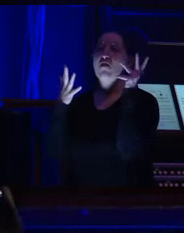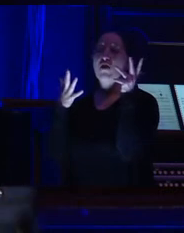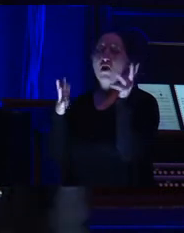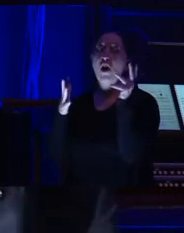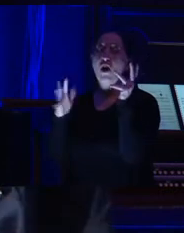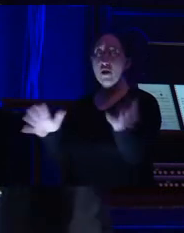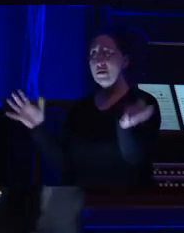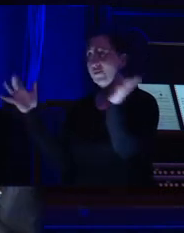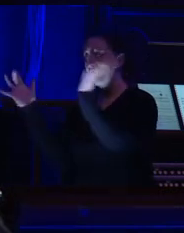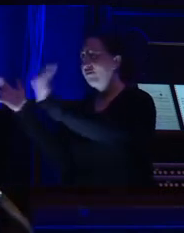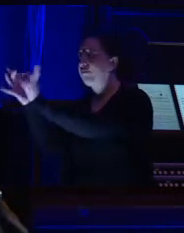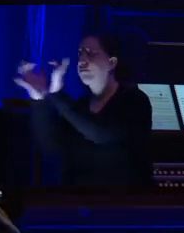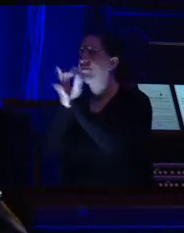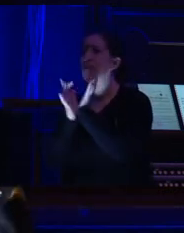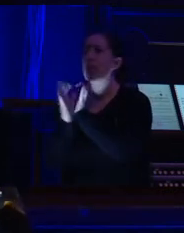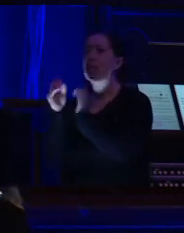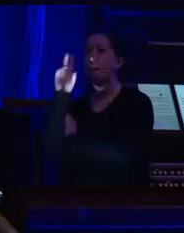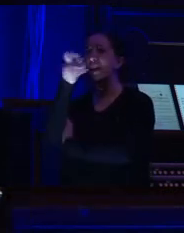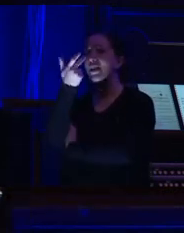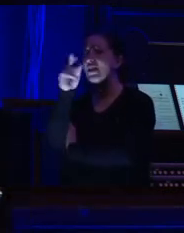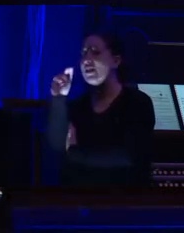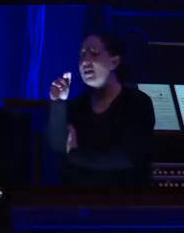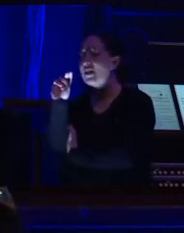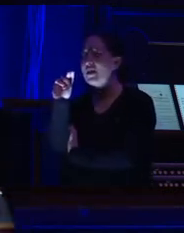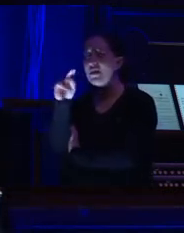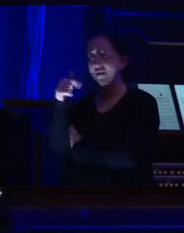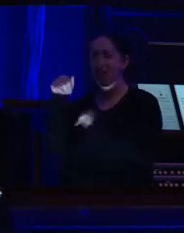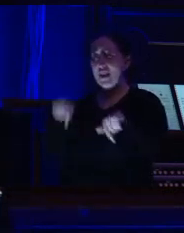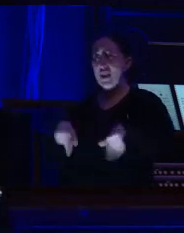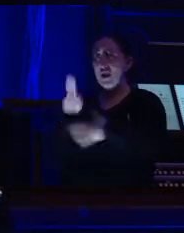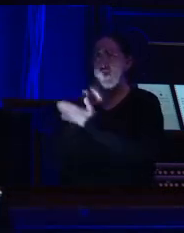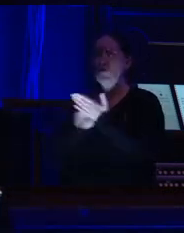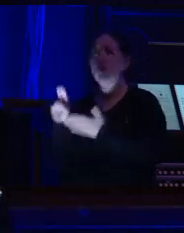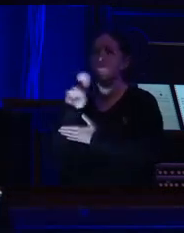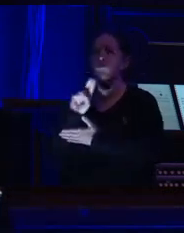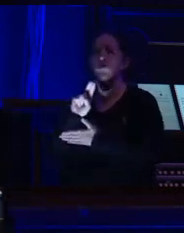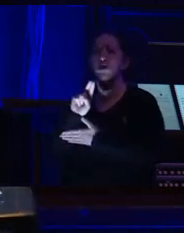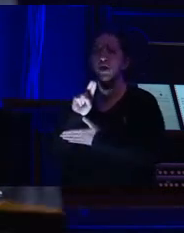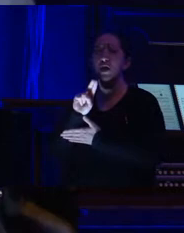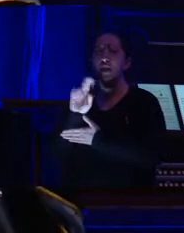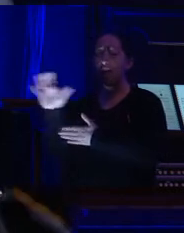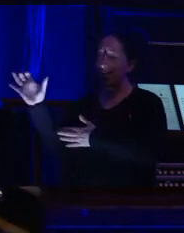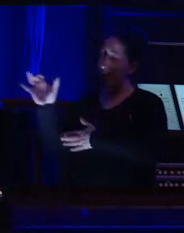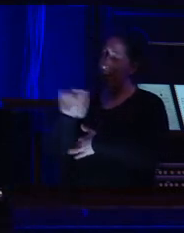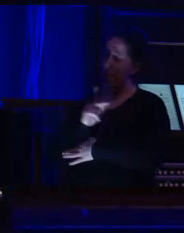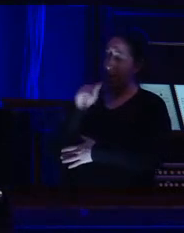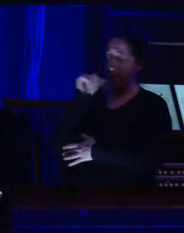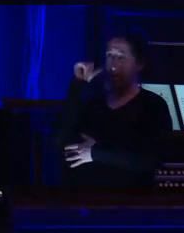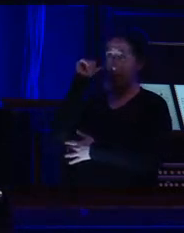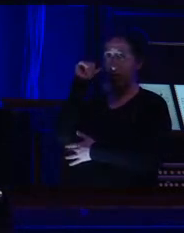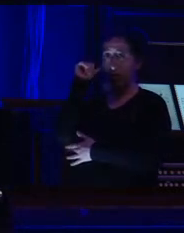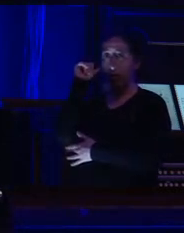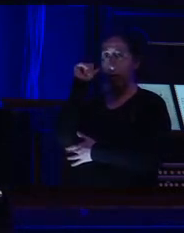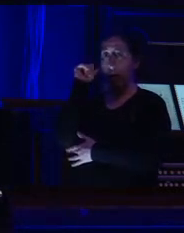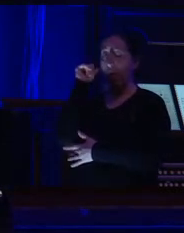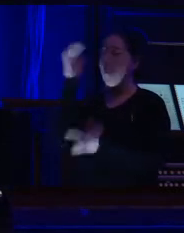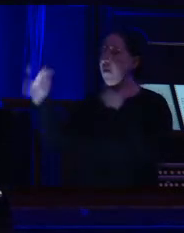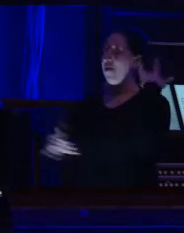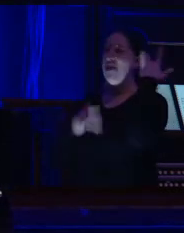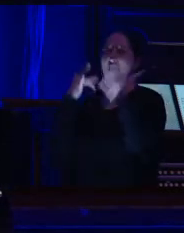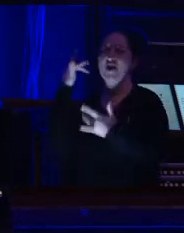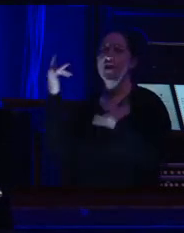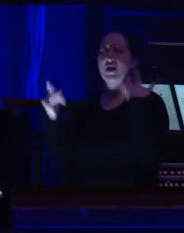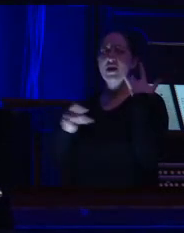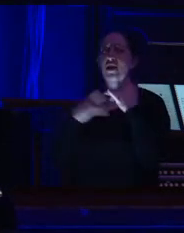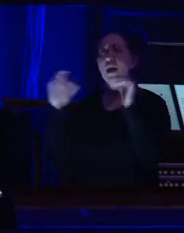with the deans and many leaders of institutes at this institution, and they have come back to me yesterday with an exciting and